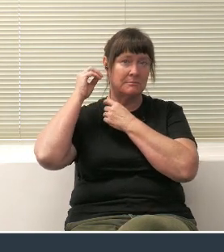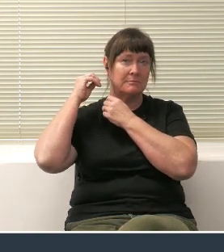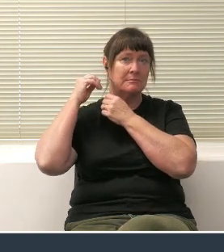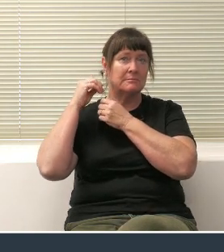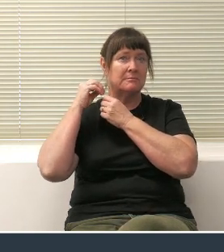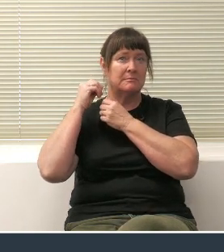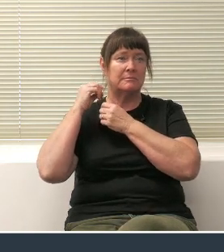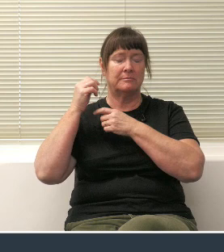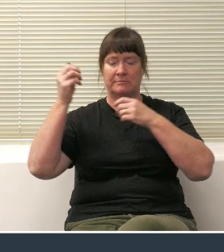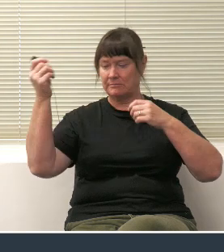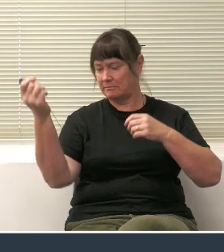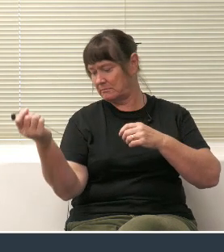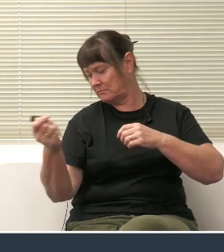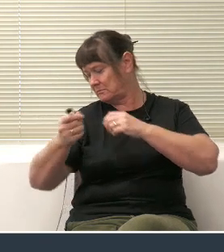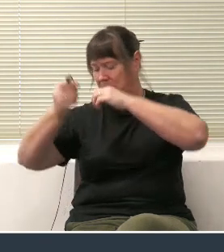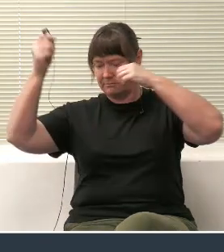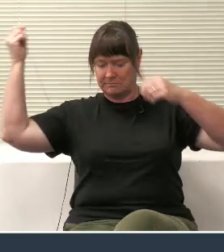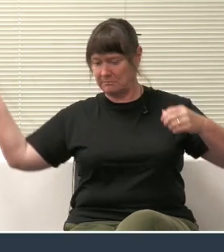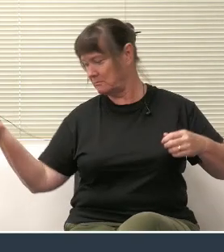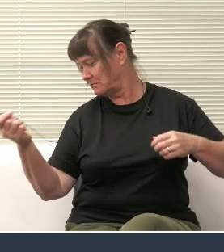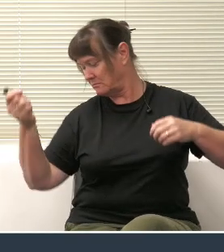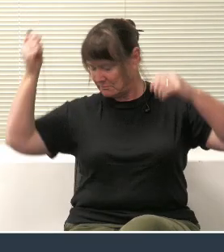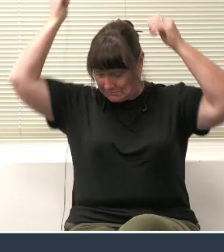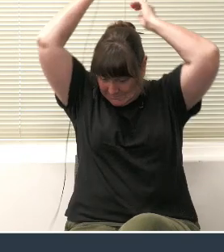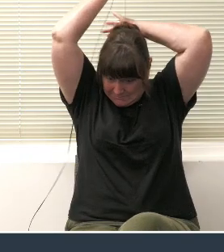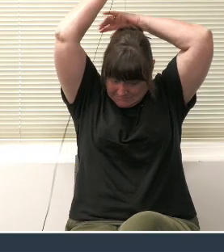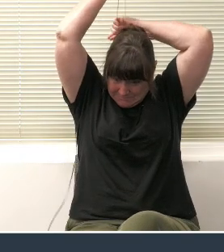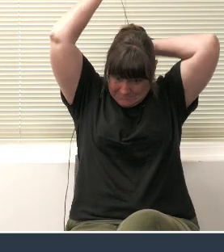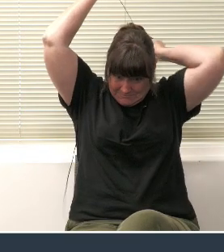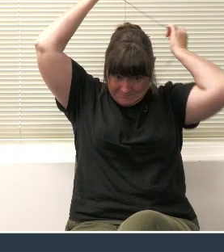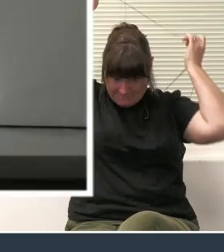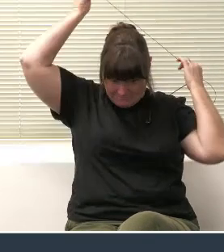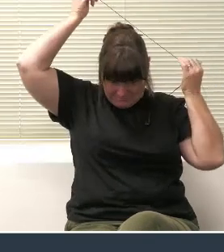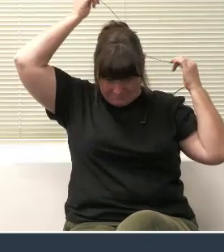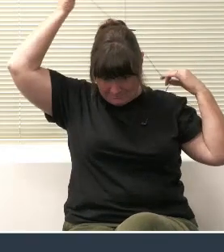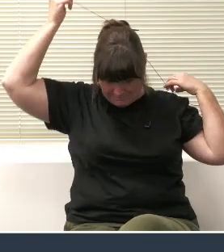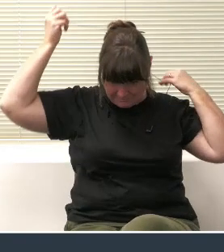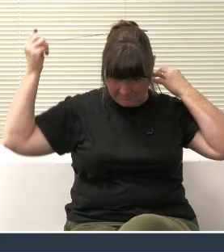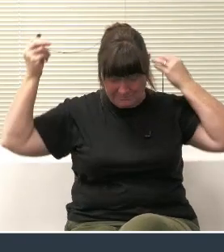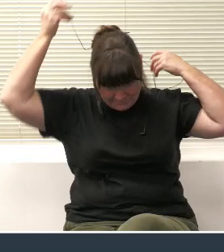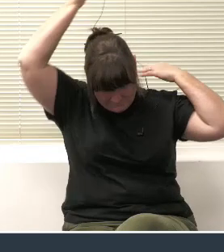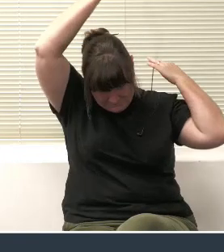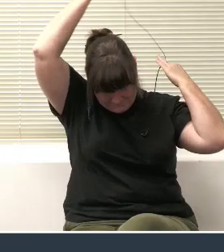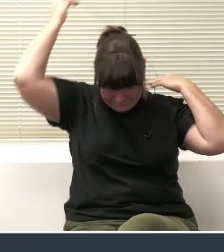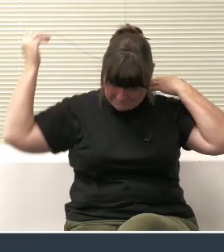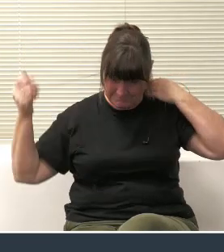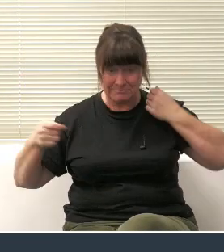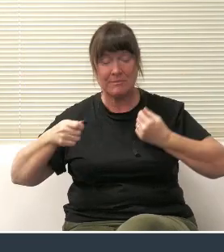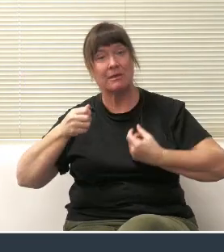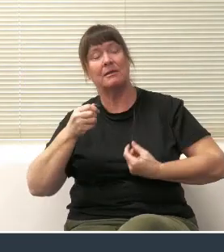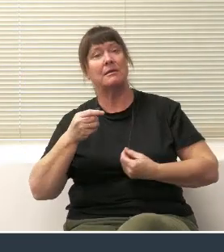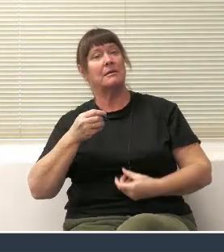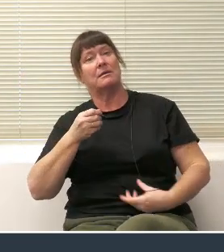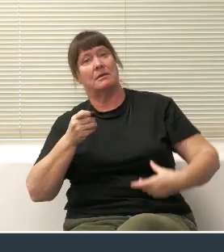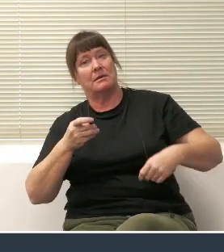Through the chair, our housing villages are our strategic assets, which we all know, and it's included in our significance and engagement